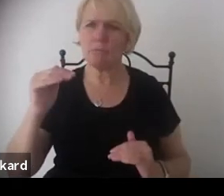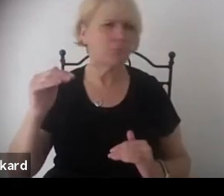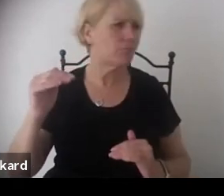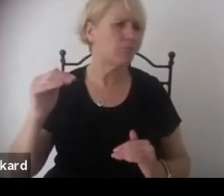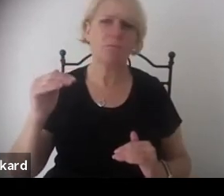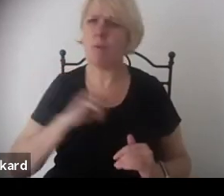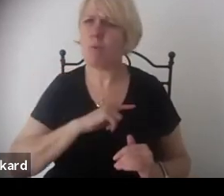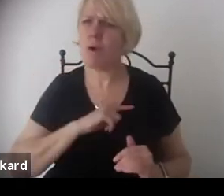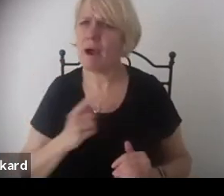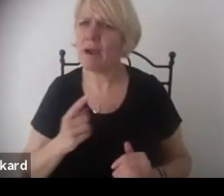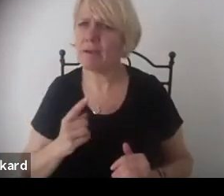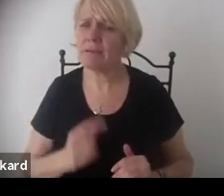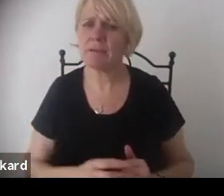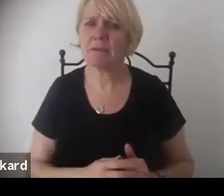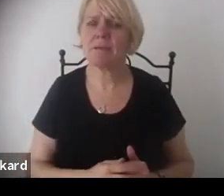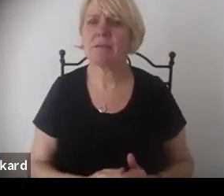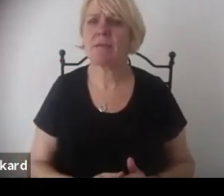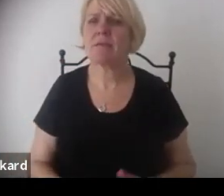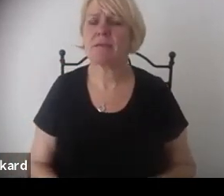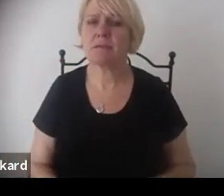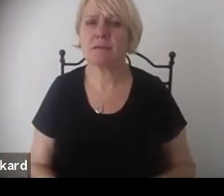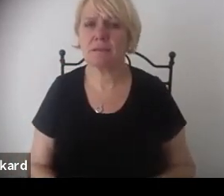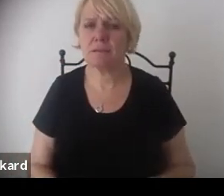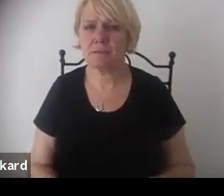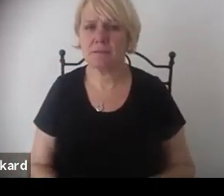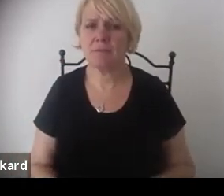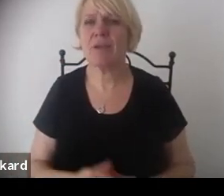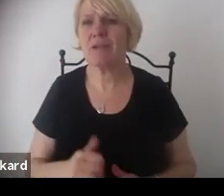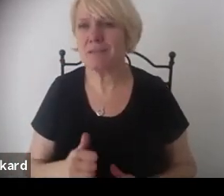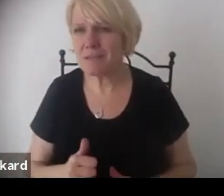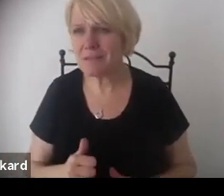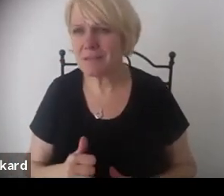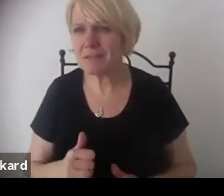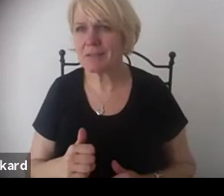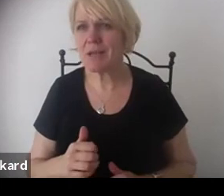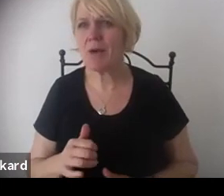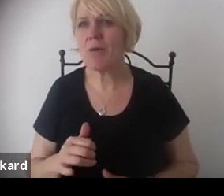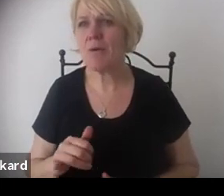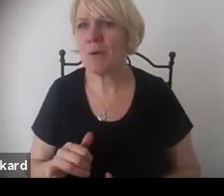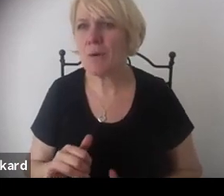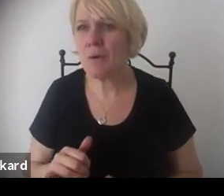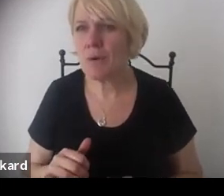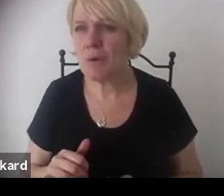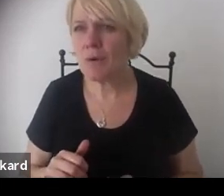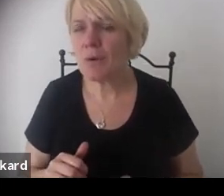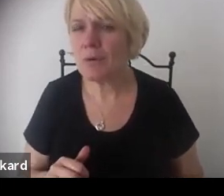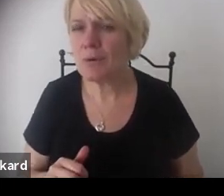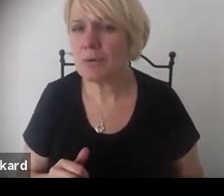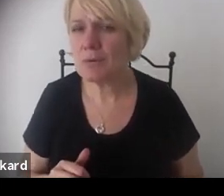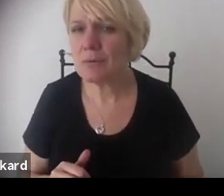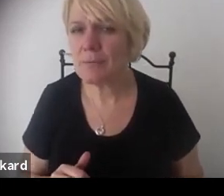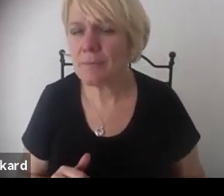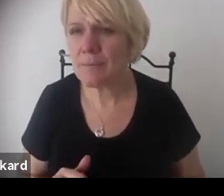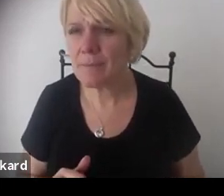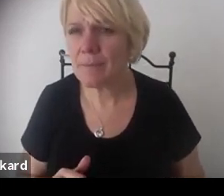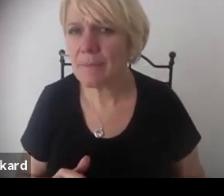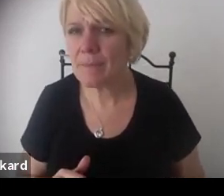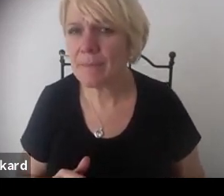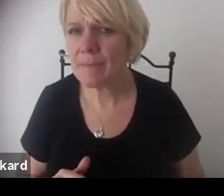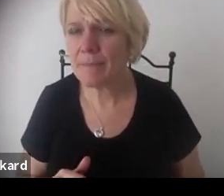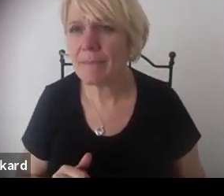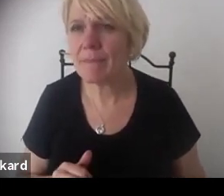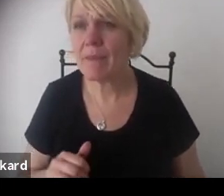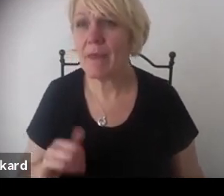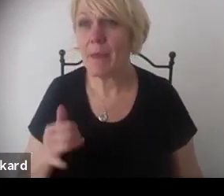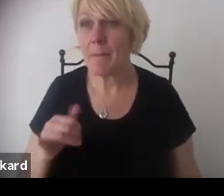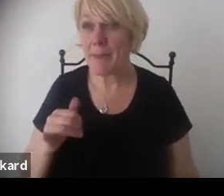basically, you know, again, it's back to maybe people on the ground are not necessarily experiencing what actually is being said here necessarily.